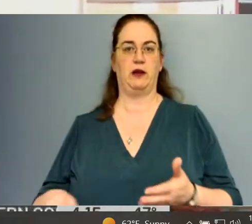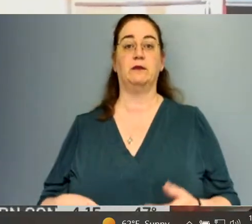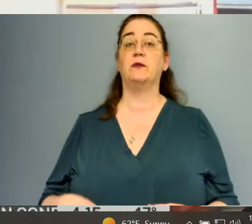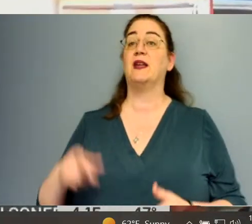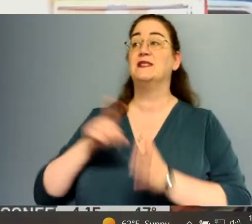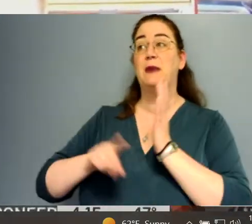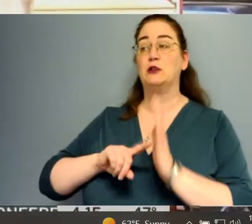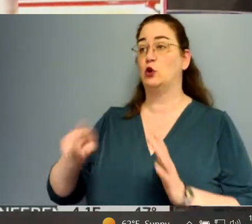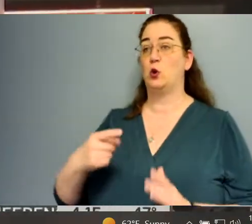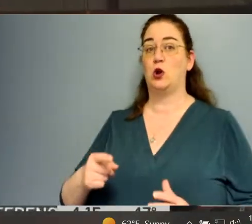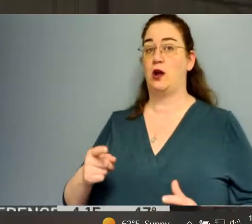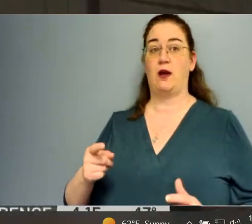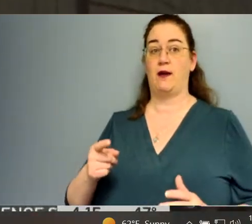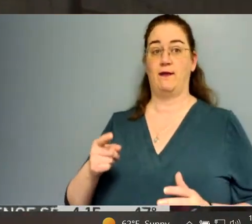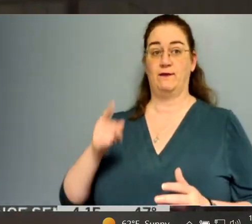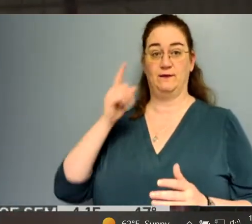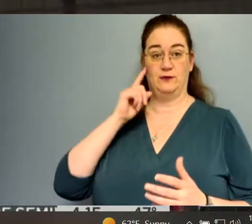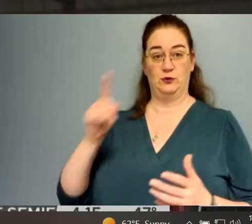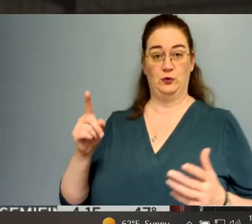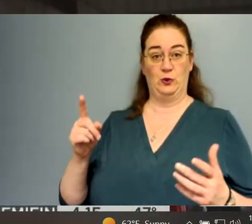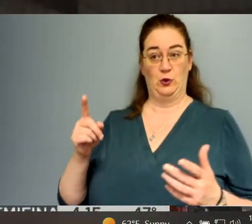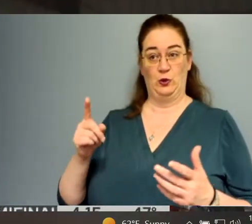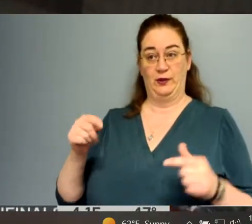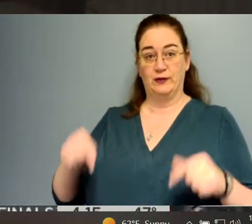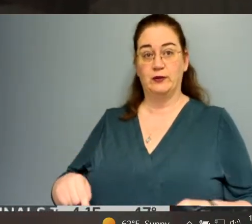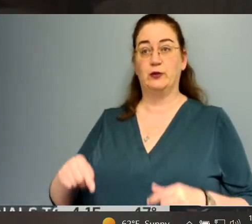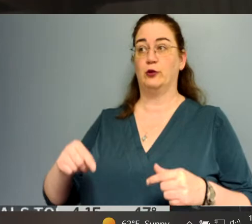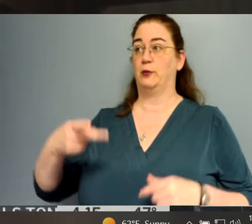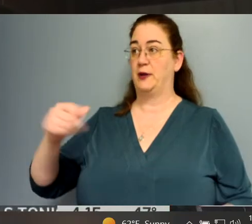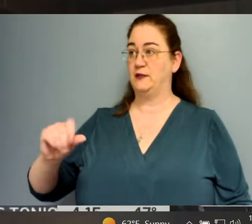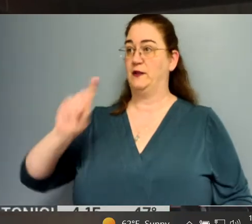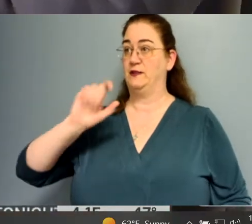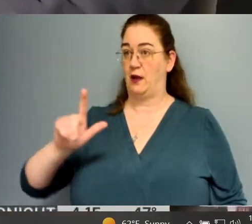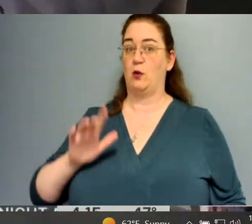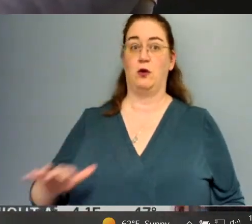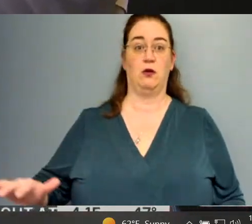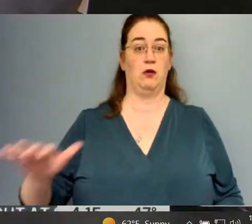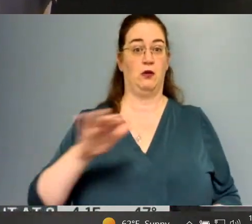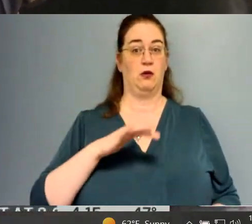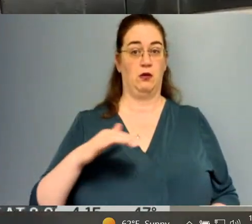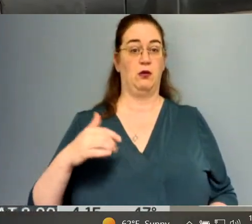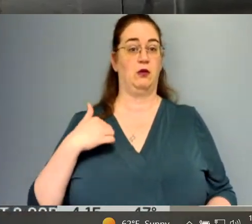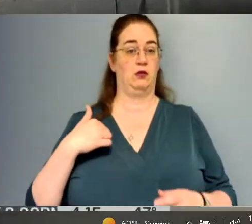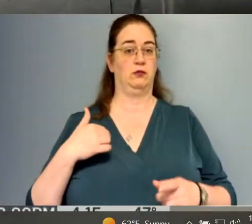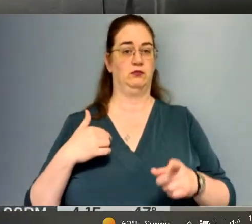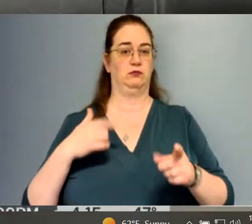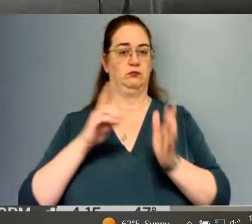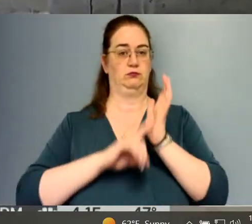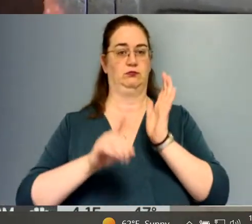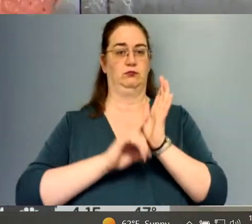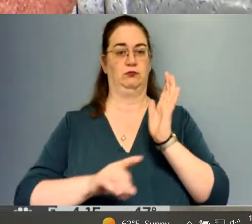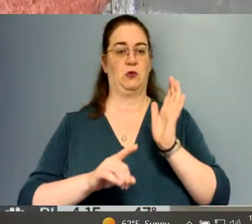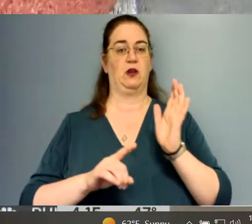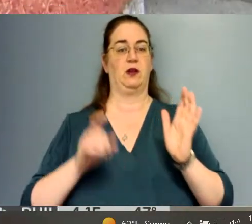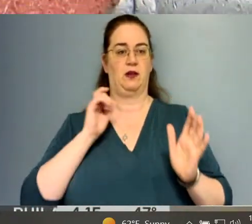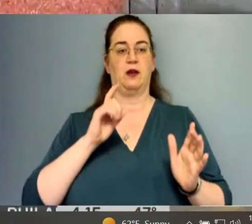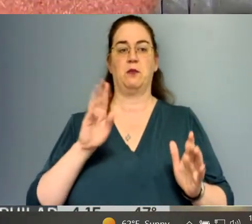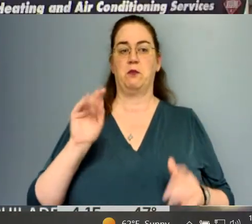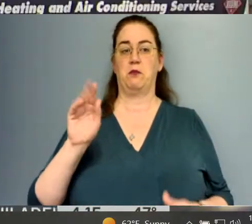happen here. They're required throughout Pennsylvania, New Jersey, and Delaware too. All right, here we go. In Bucks,